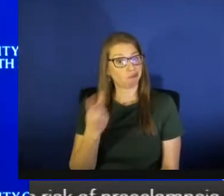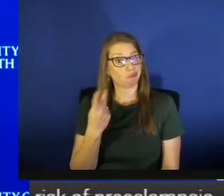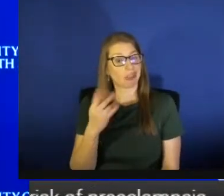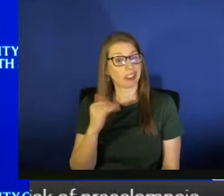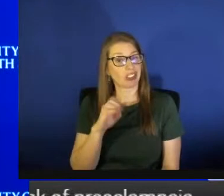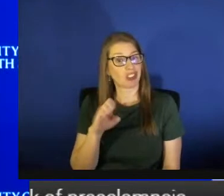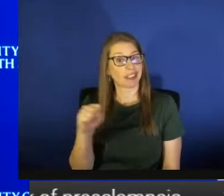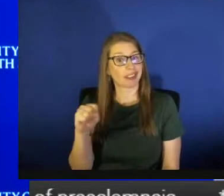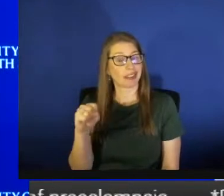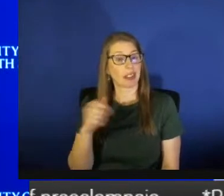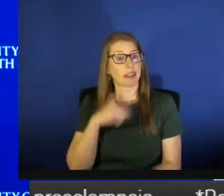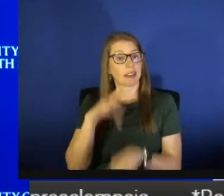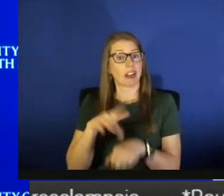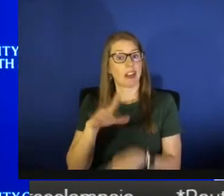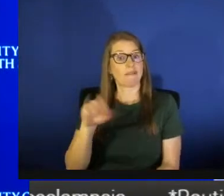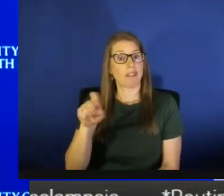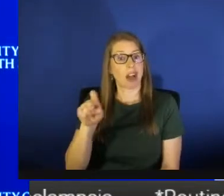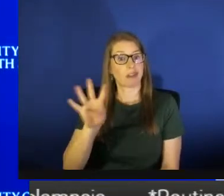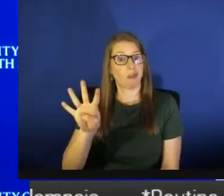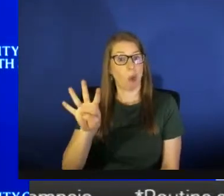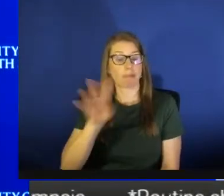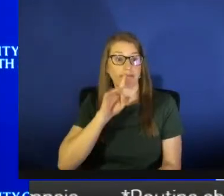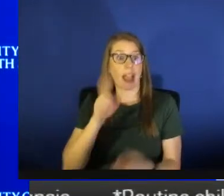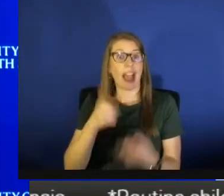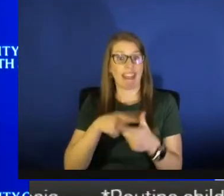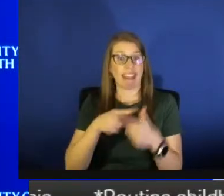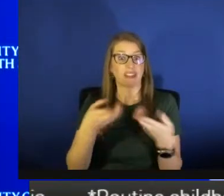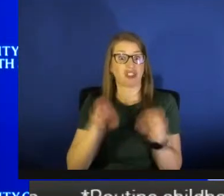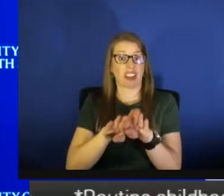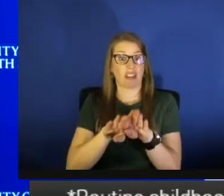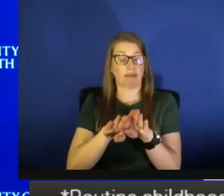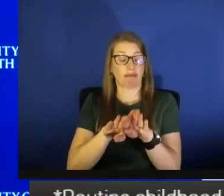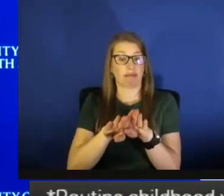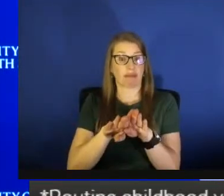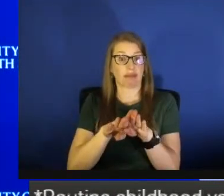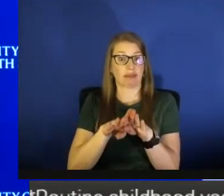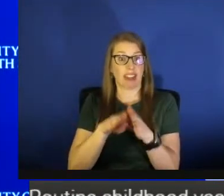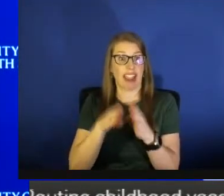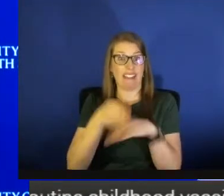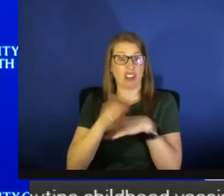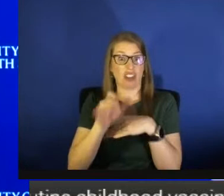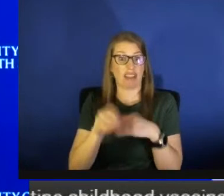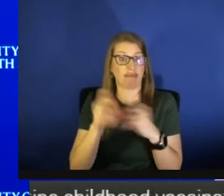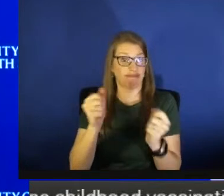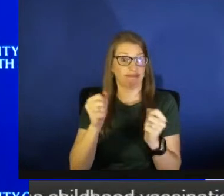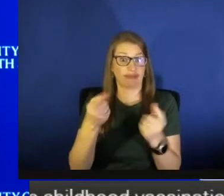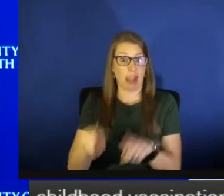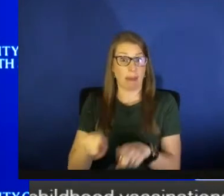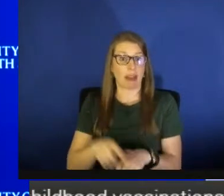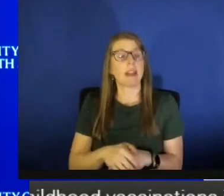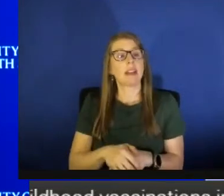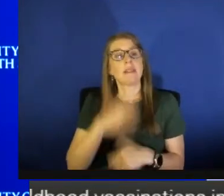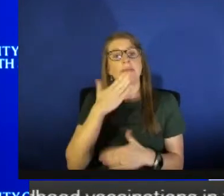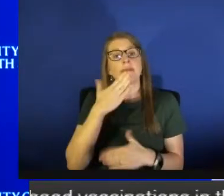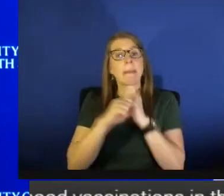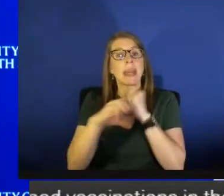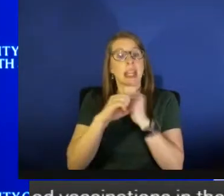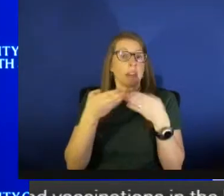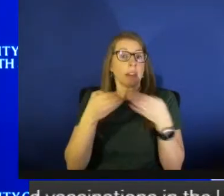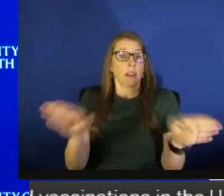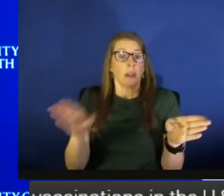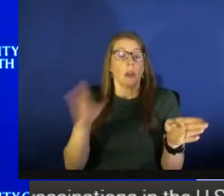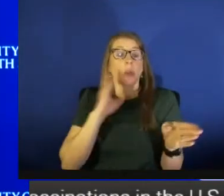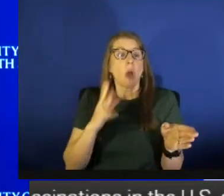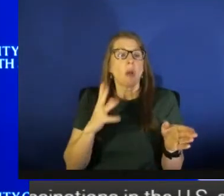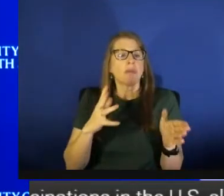4, and then I think the shutdown really happened pretty much after that. But I would like to thank the media in general, because we know for the most part